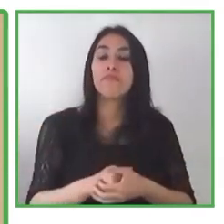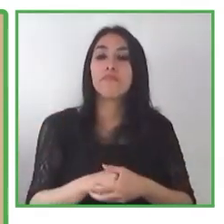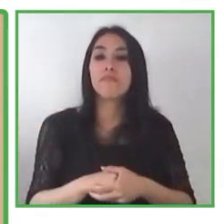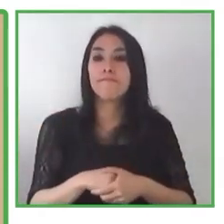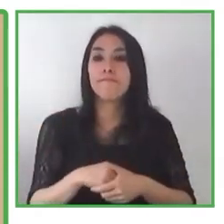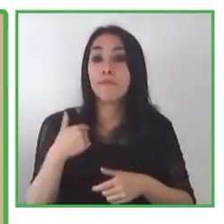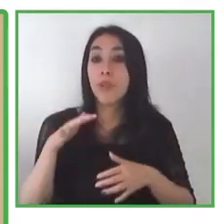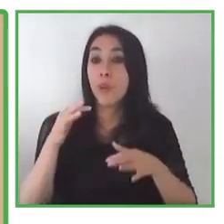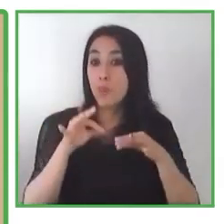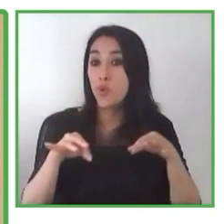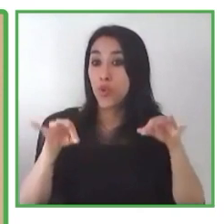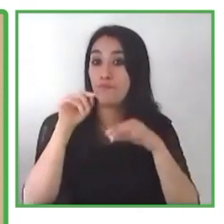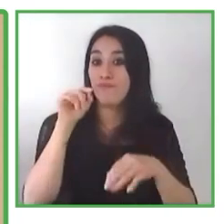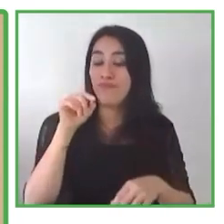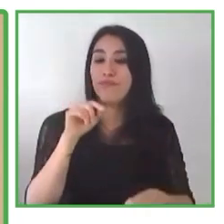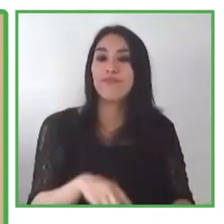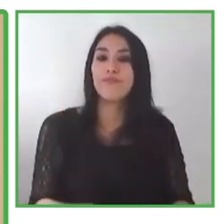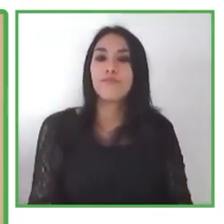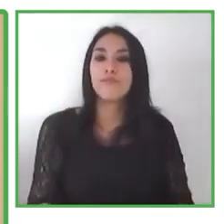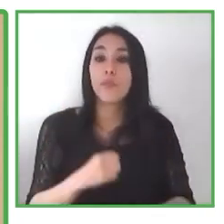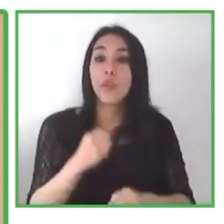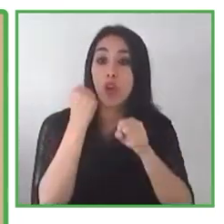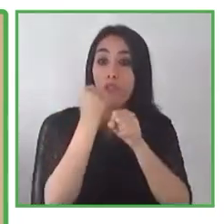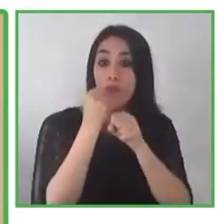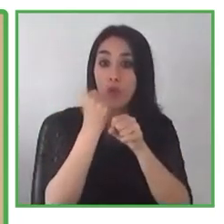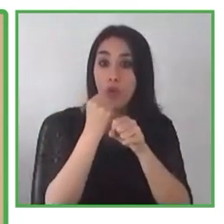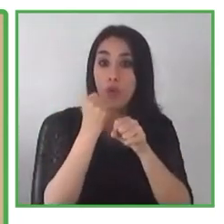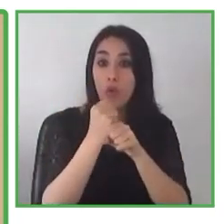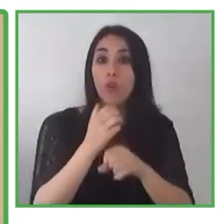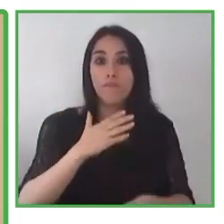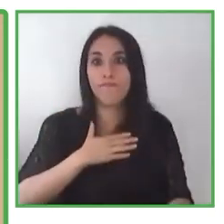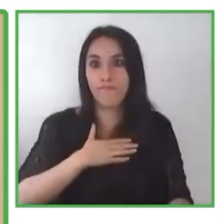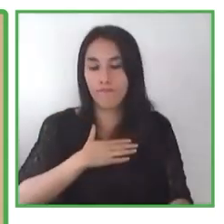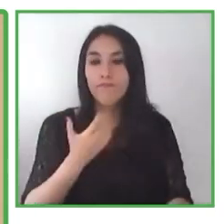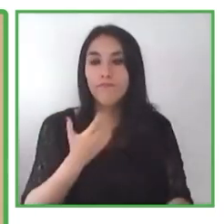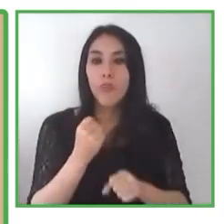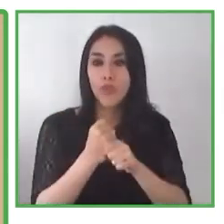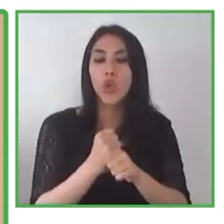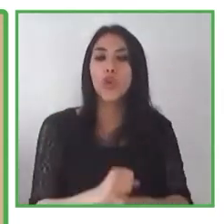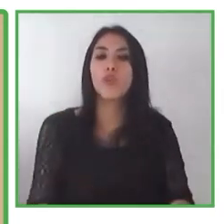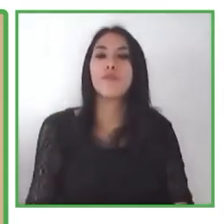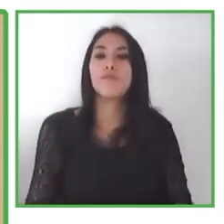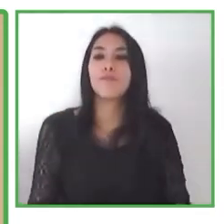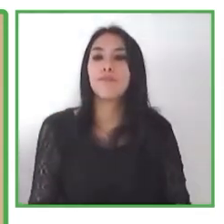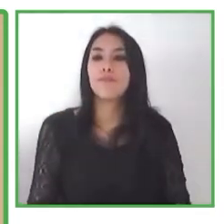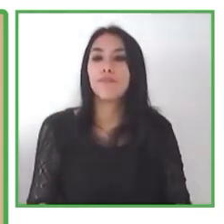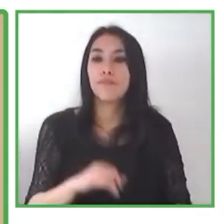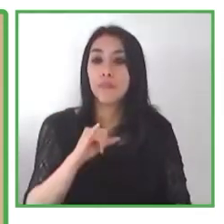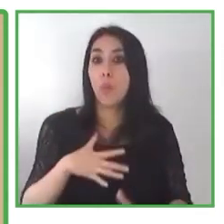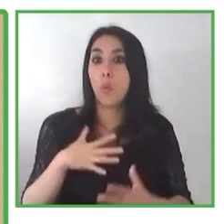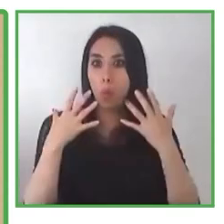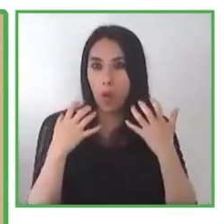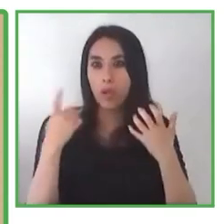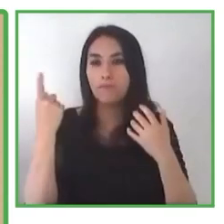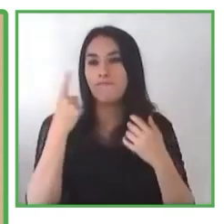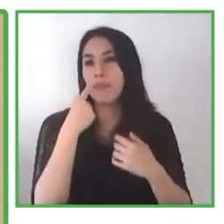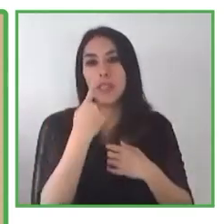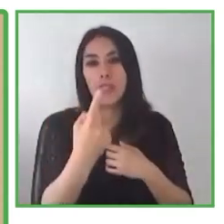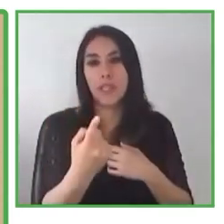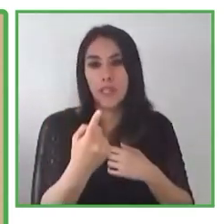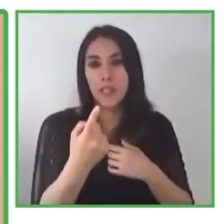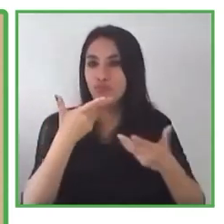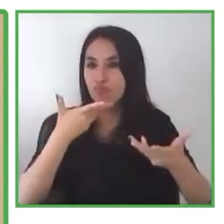I'm talking about. So apart from sharing with you that this is important